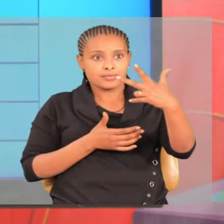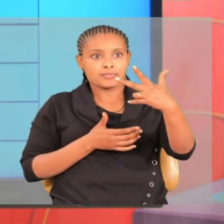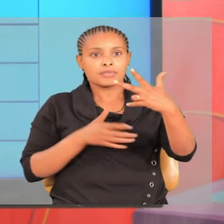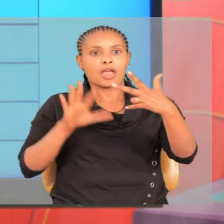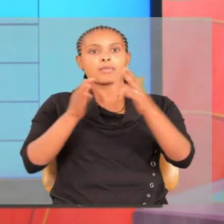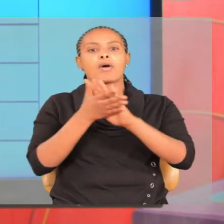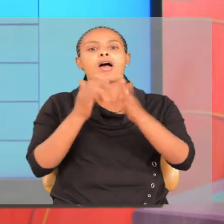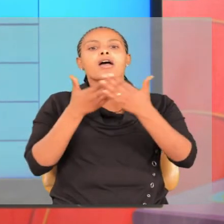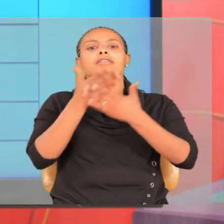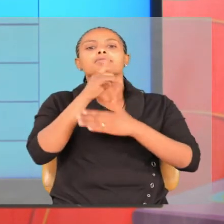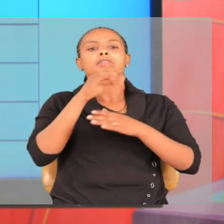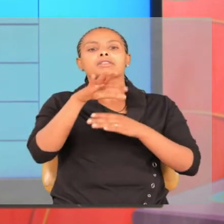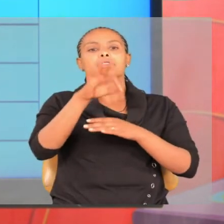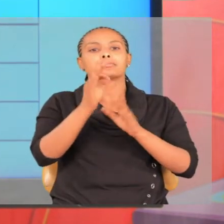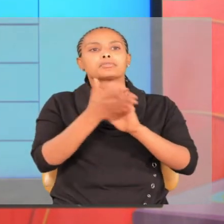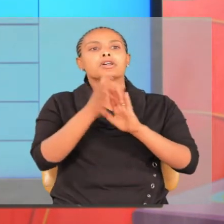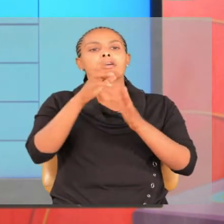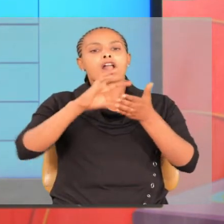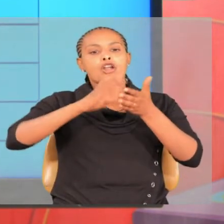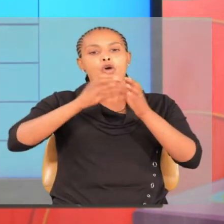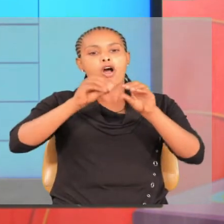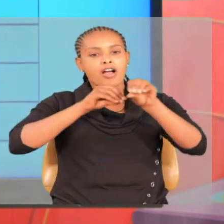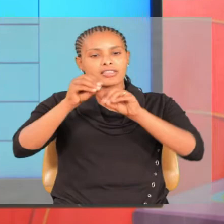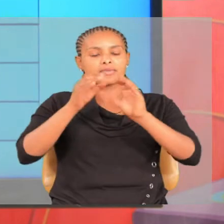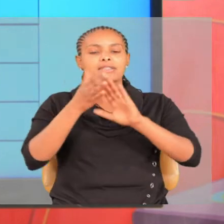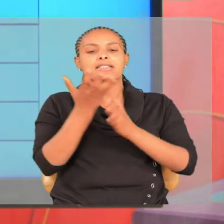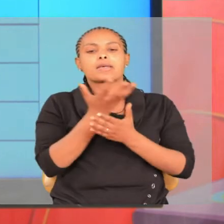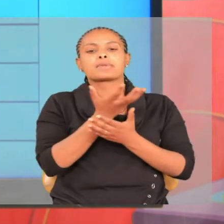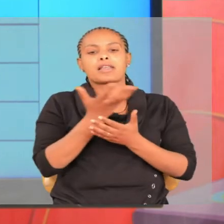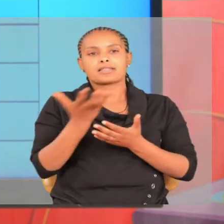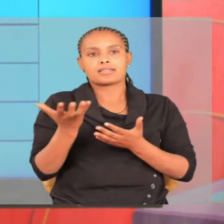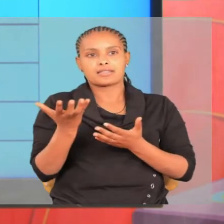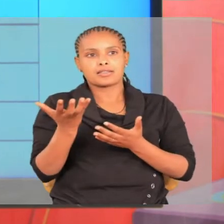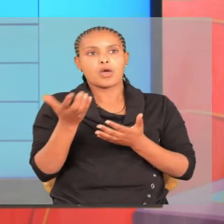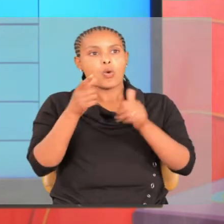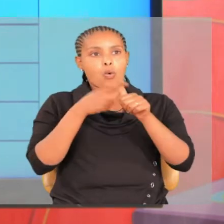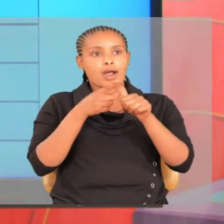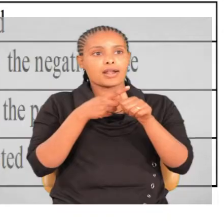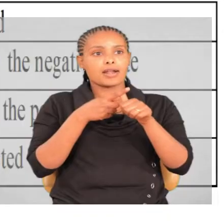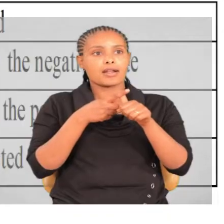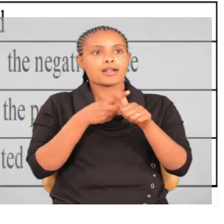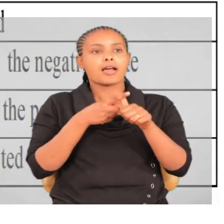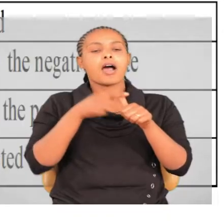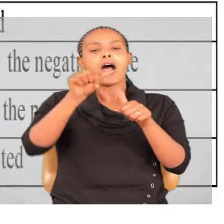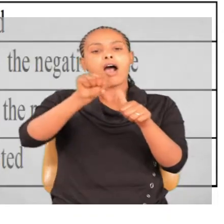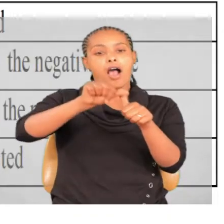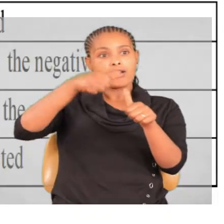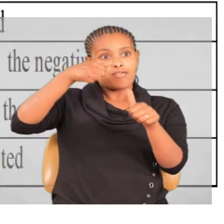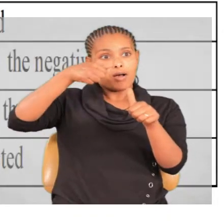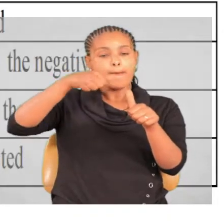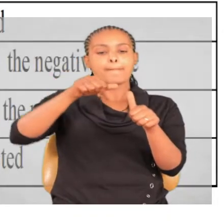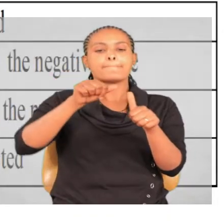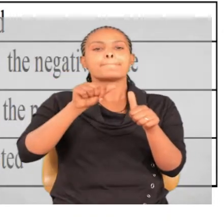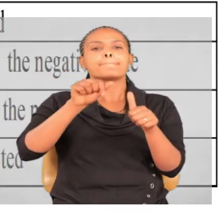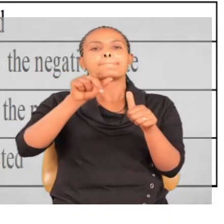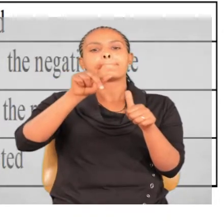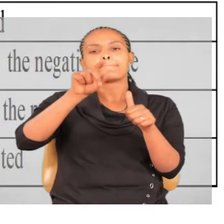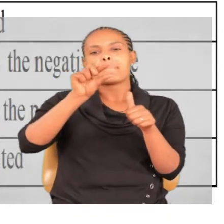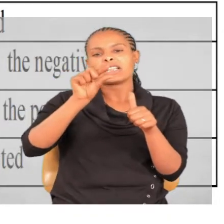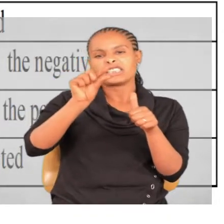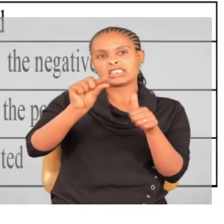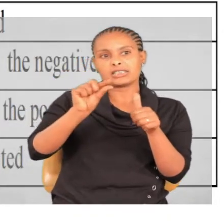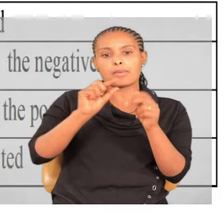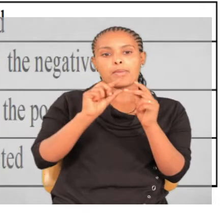identified after the discovery of radioactive substances. 1. Alpha particles.